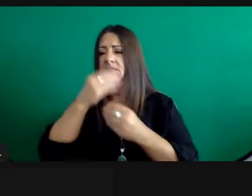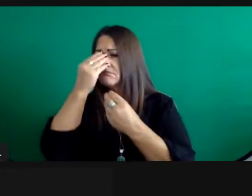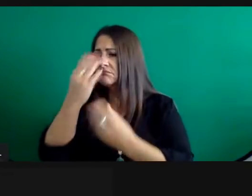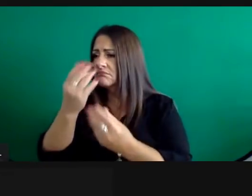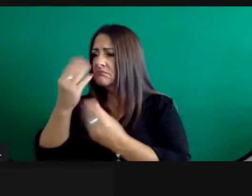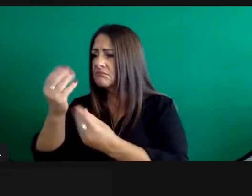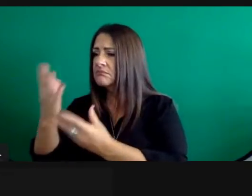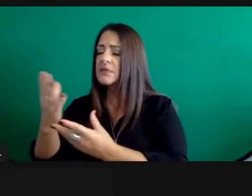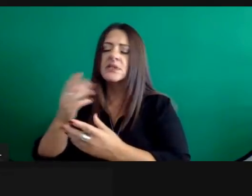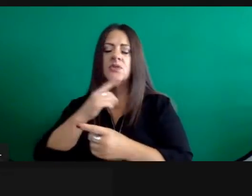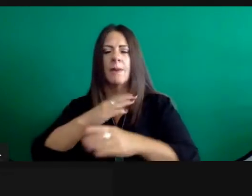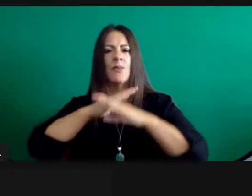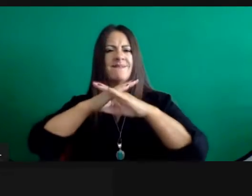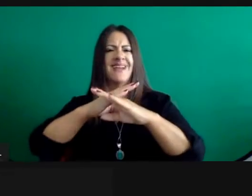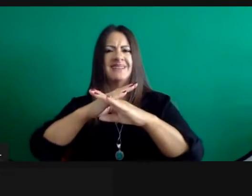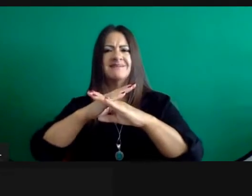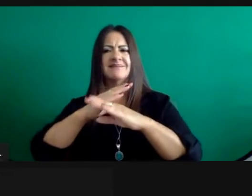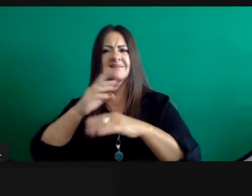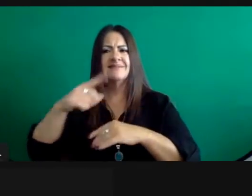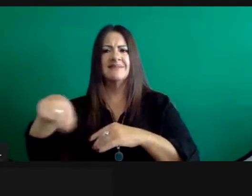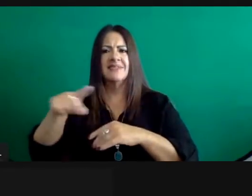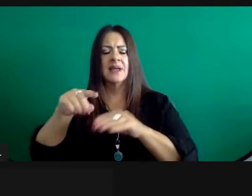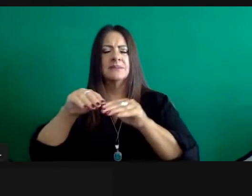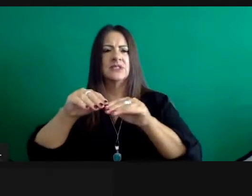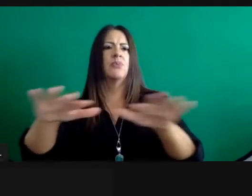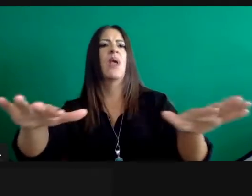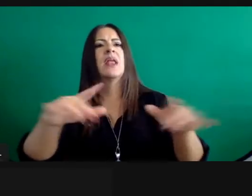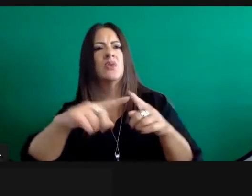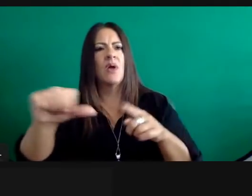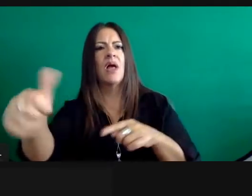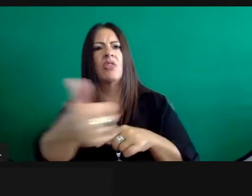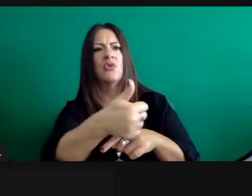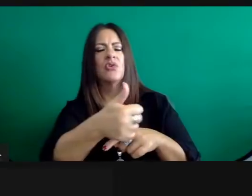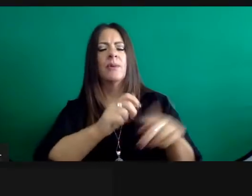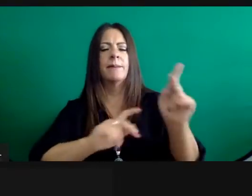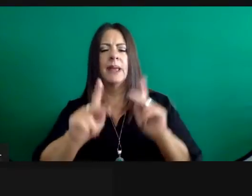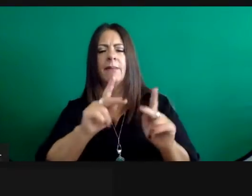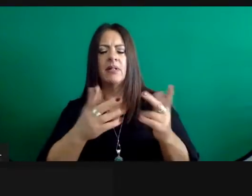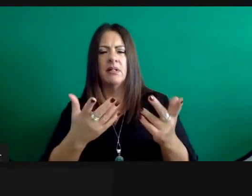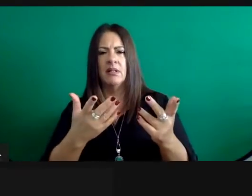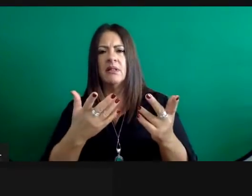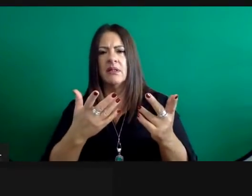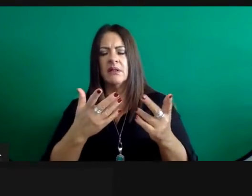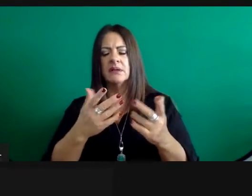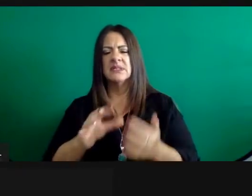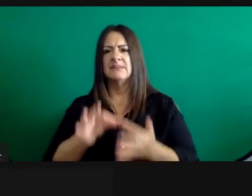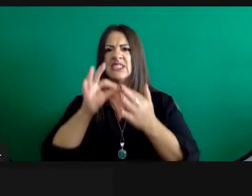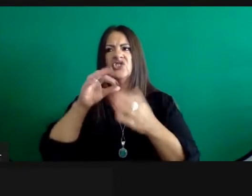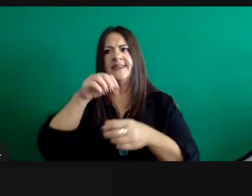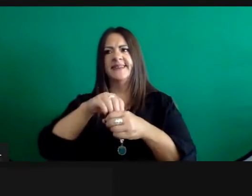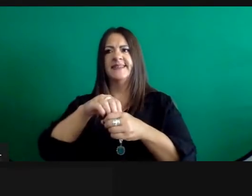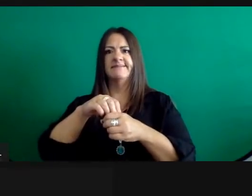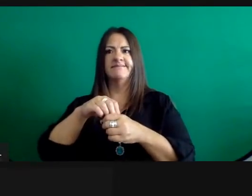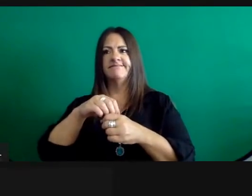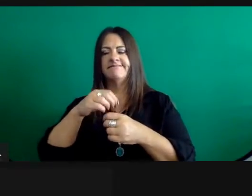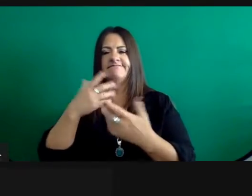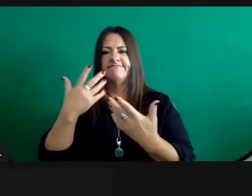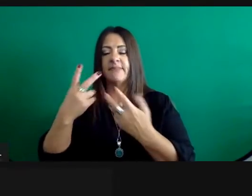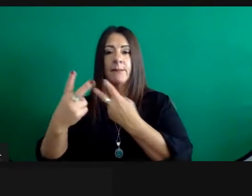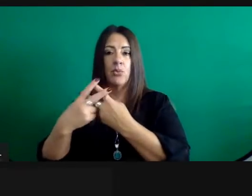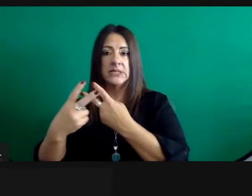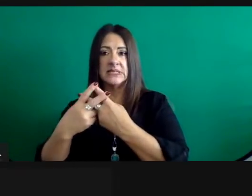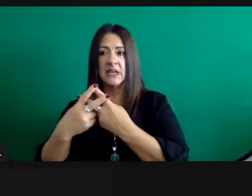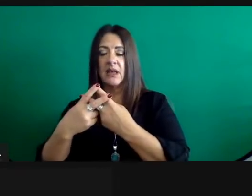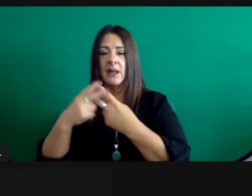prevent one or two cases from becoming large-scale outbreaks, especially in congregate care facilities like